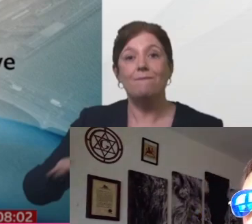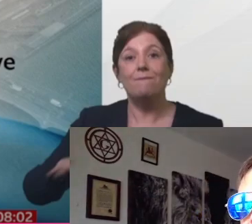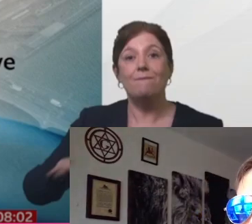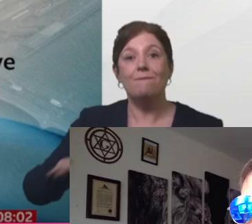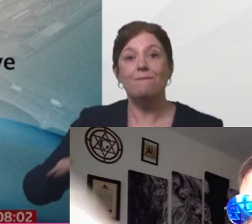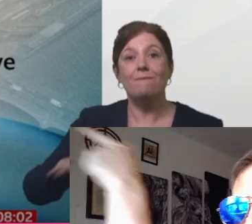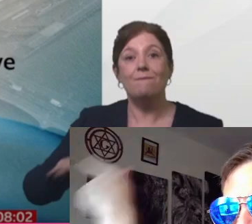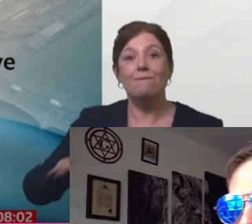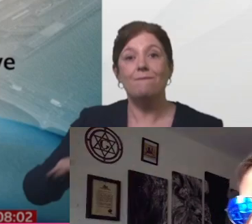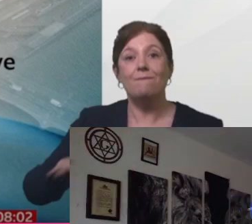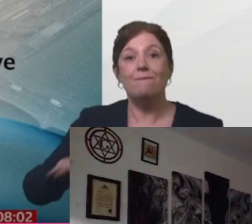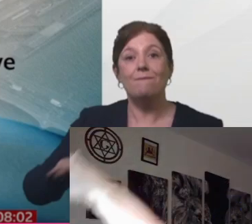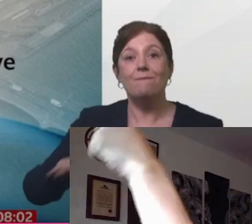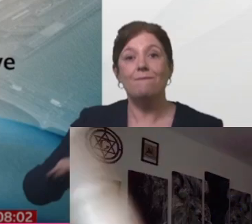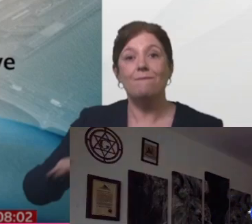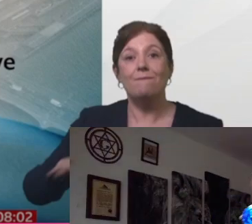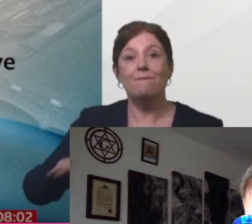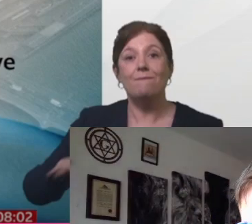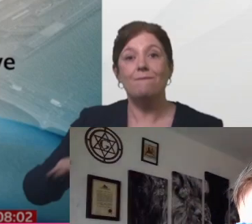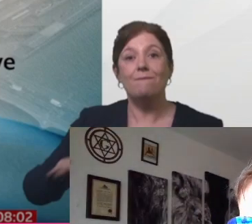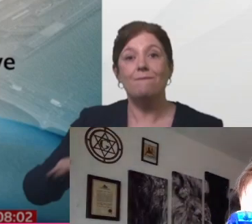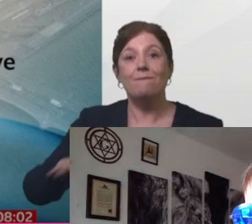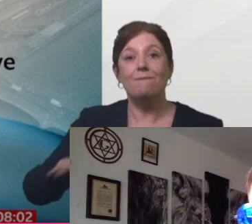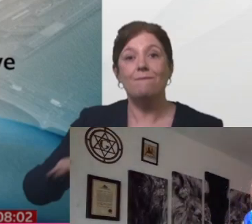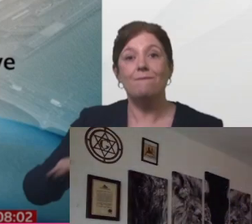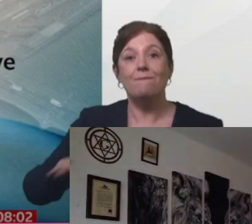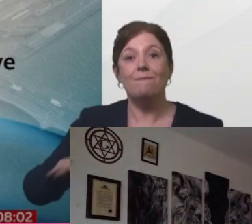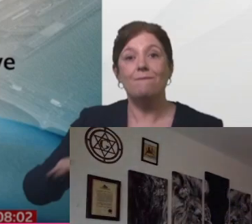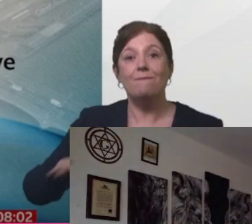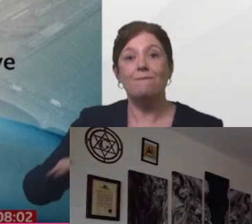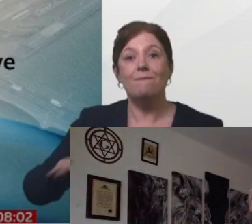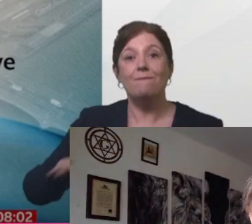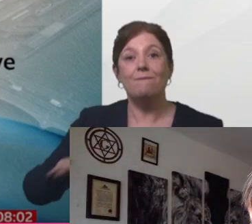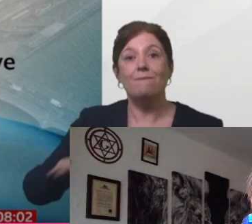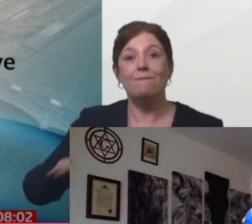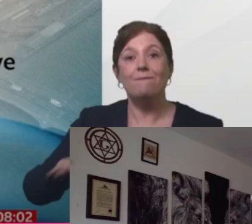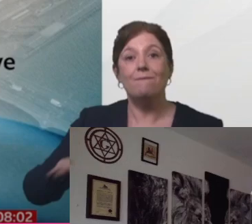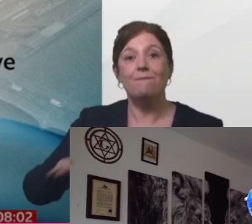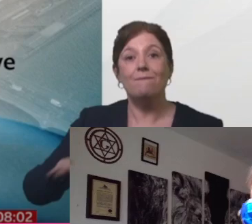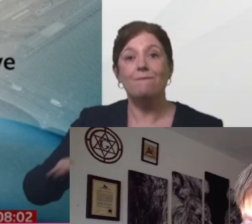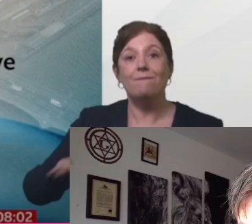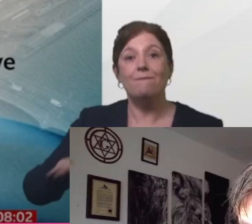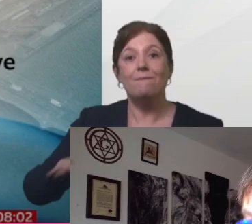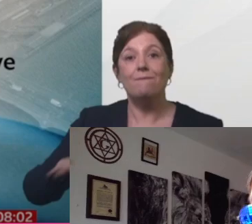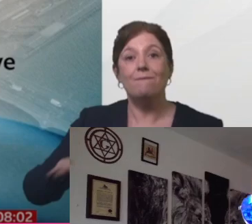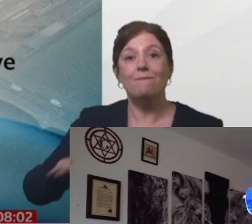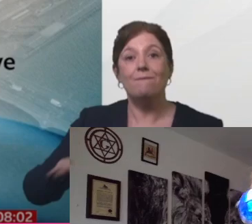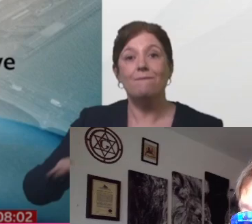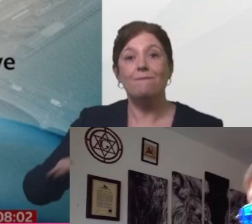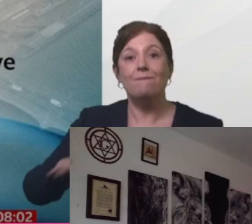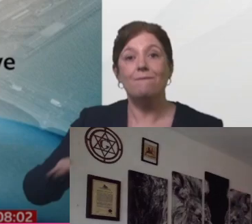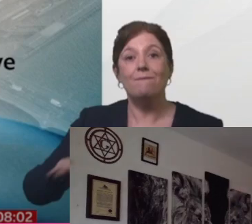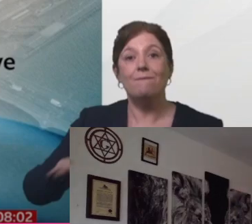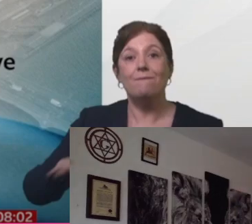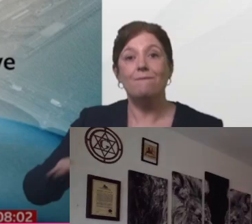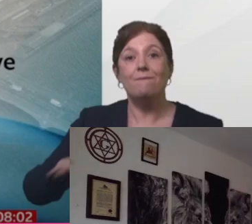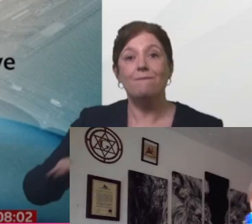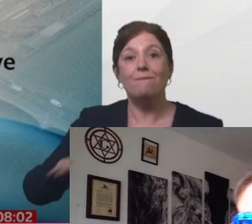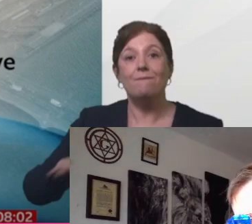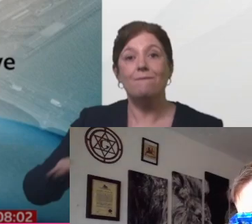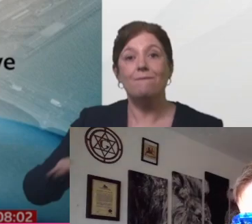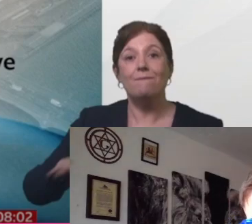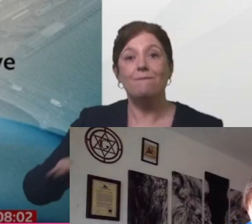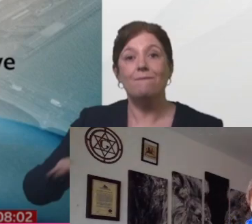we can point to these fucking melted welly boots fucking shit. I'm talking about Sir Keir the stammer on the